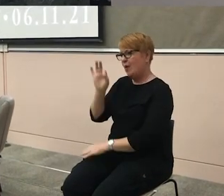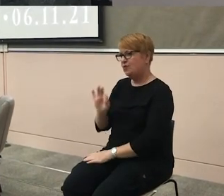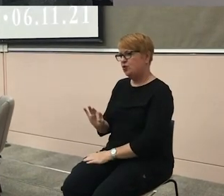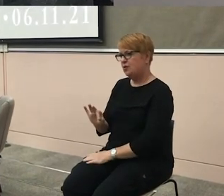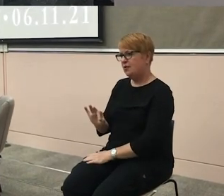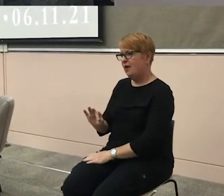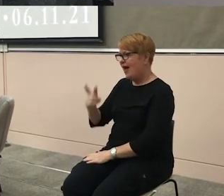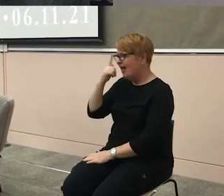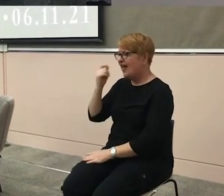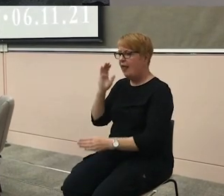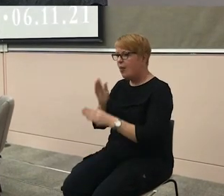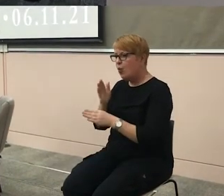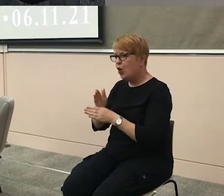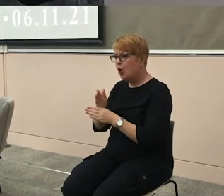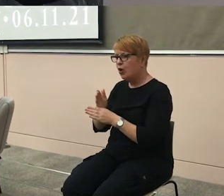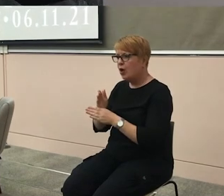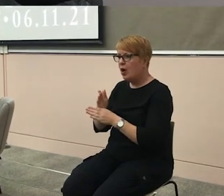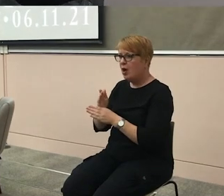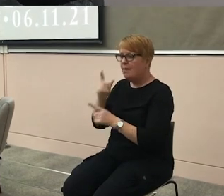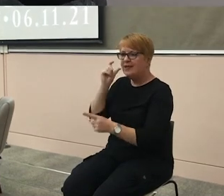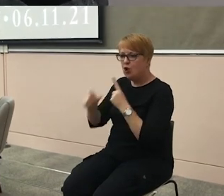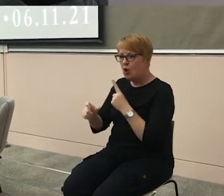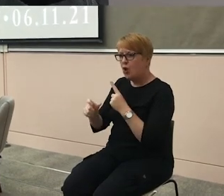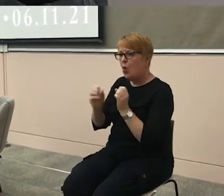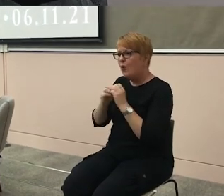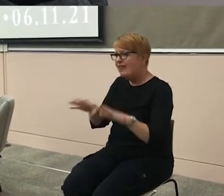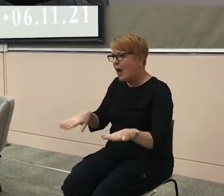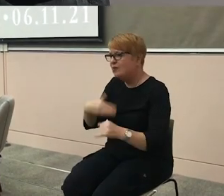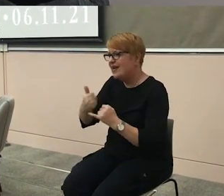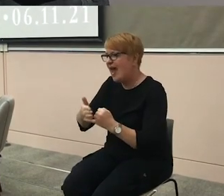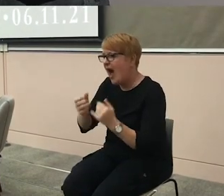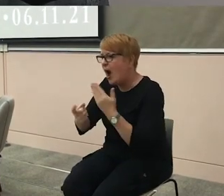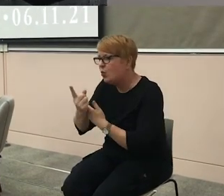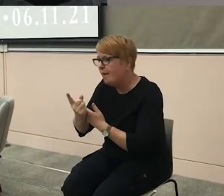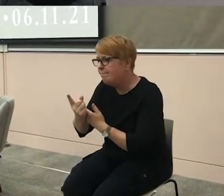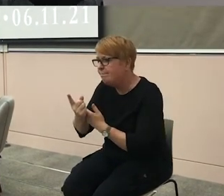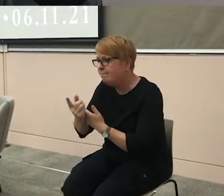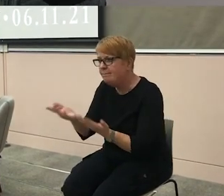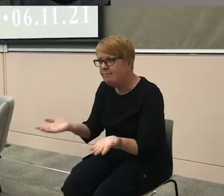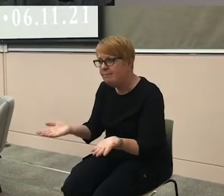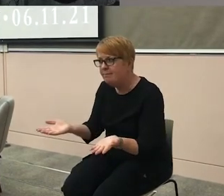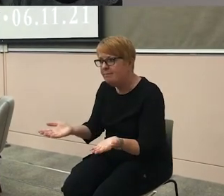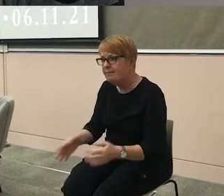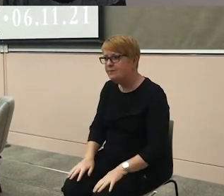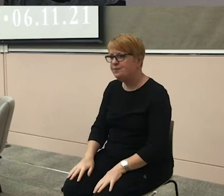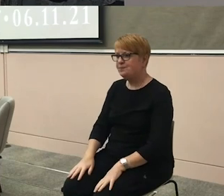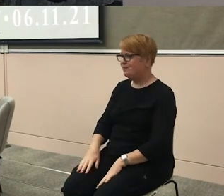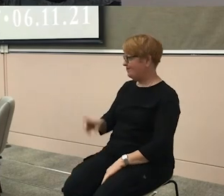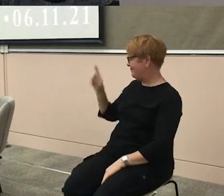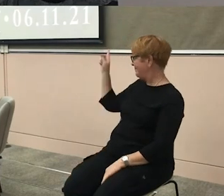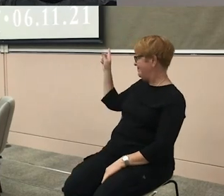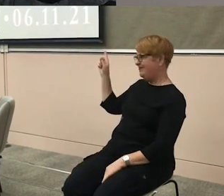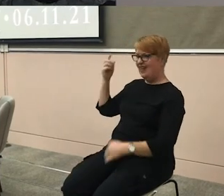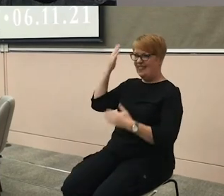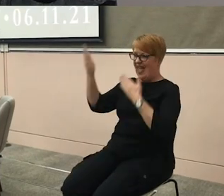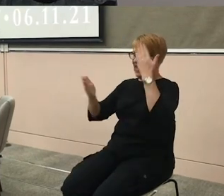without the outcome, if you know what I mean. I think what you see in the exhibition is a snippet of it's